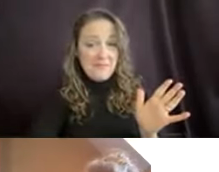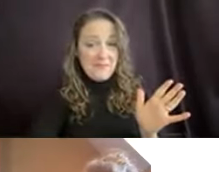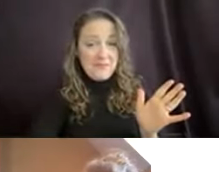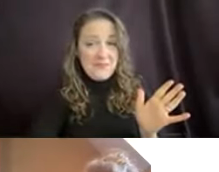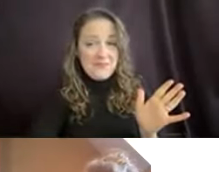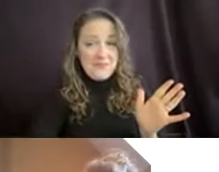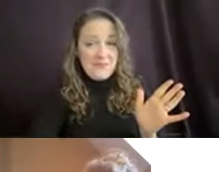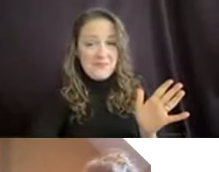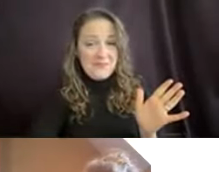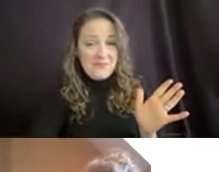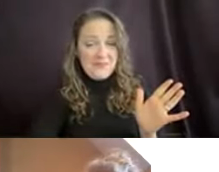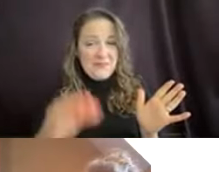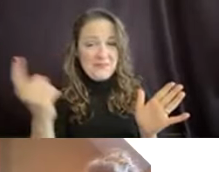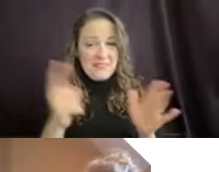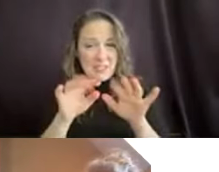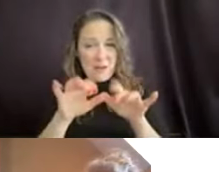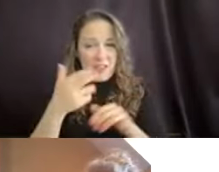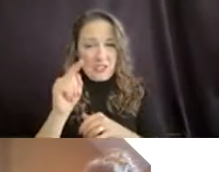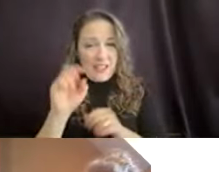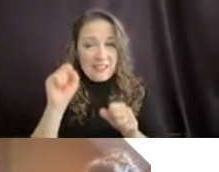Can you put that in the chat for me?